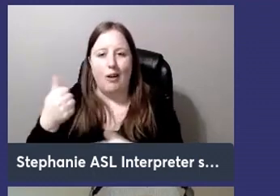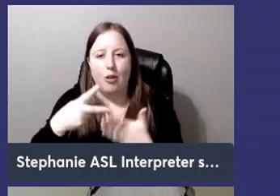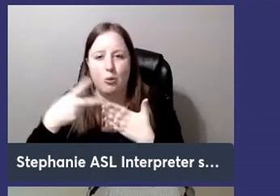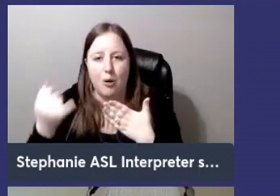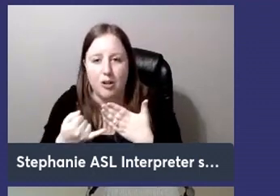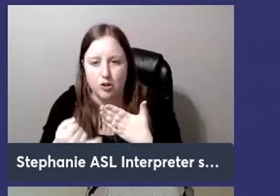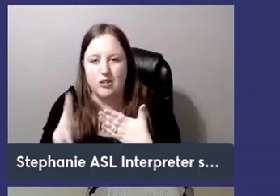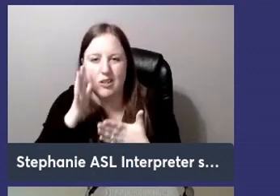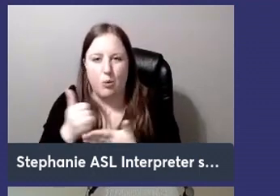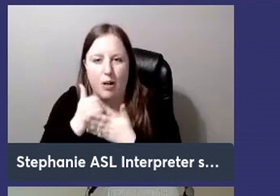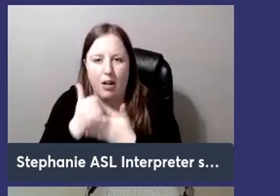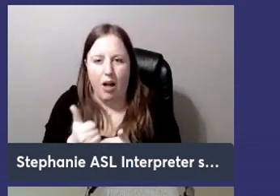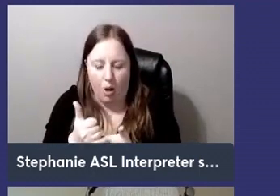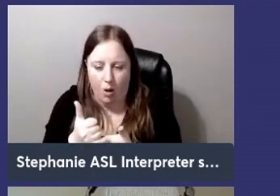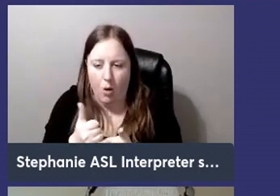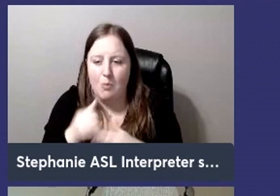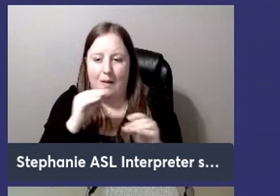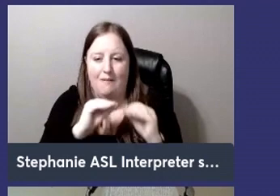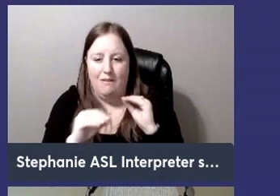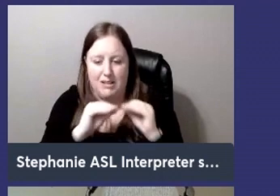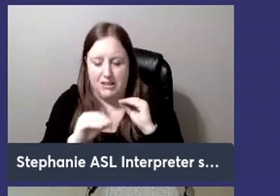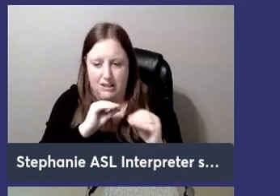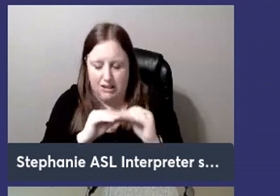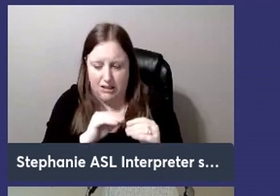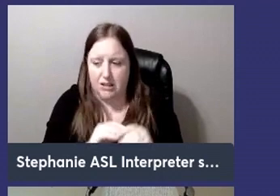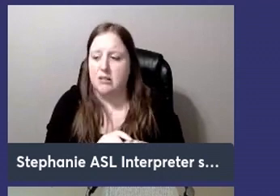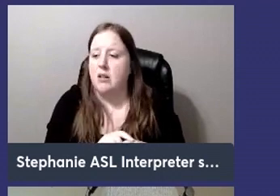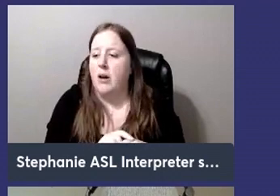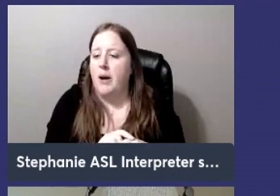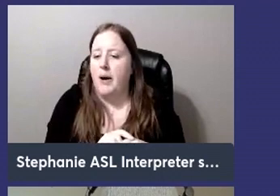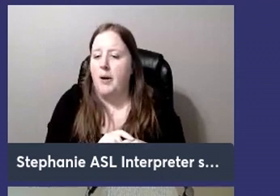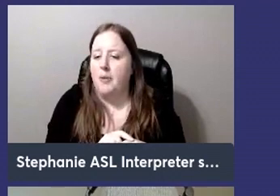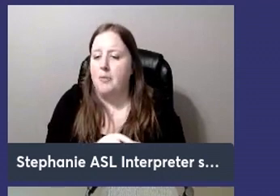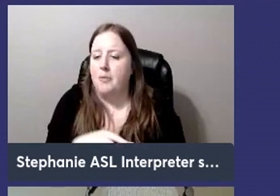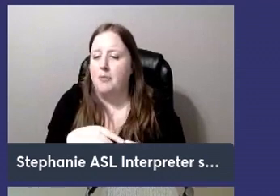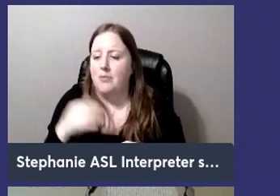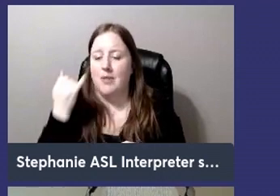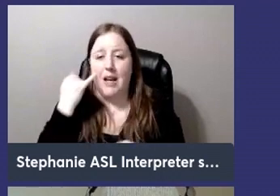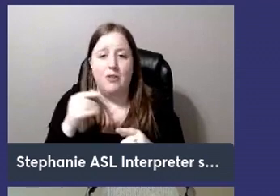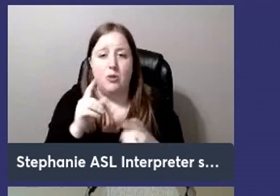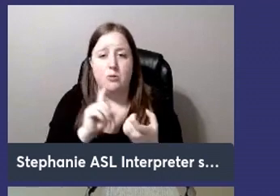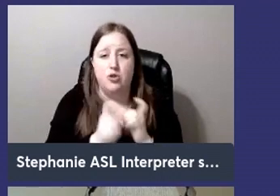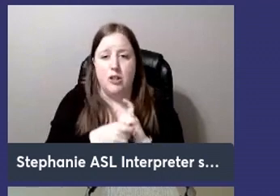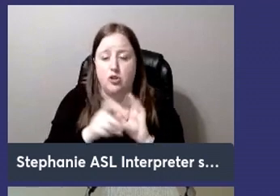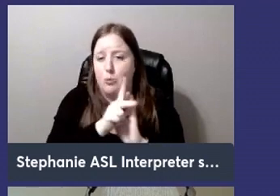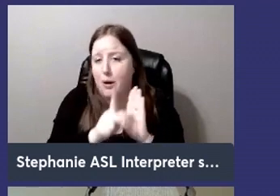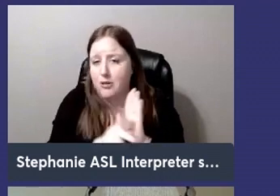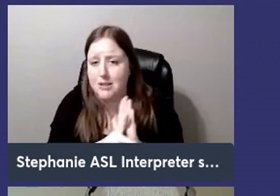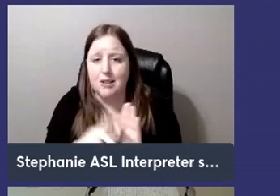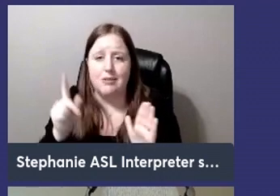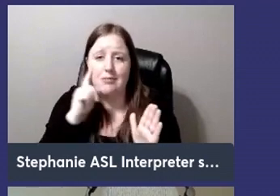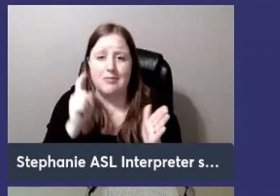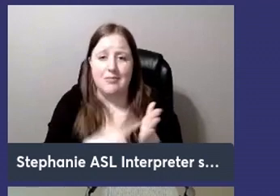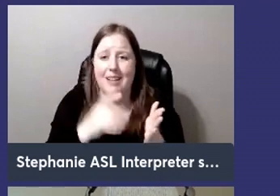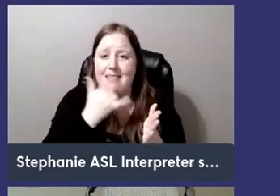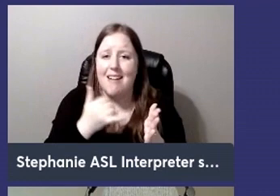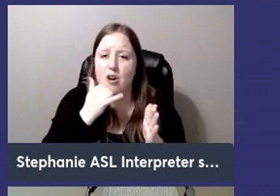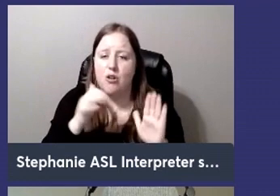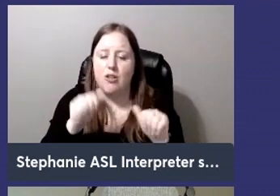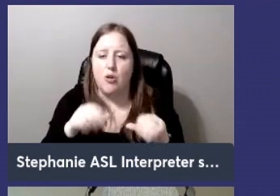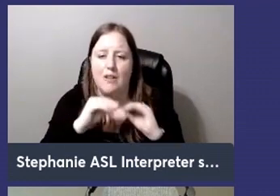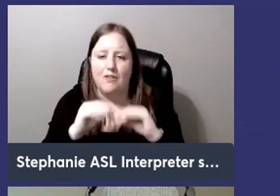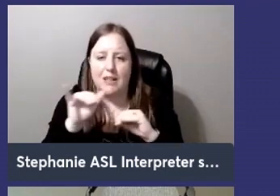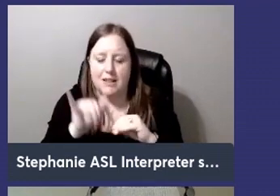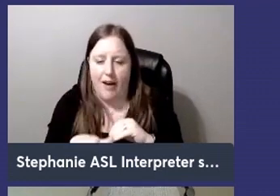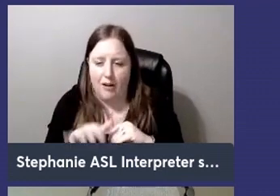them go about fixing things that maybe were, right? If you changed your policy and or you found an error, right, you could go fix it across the board without having to worry about